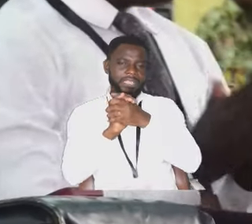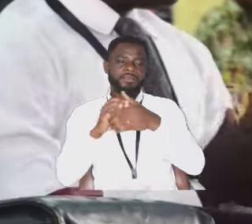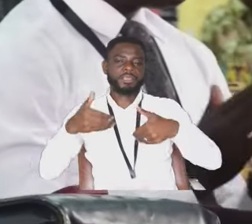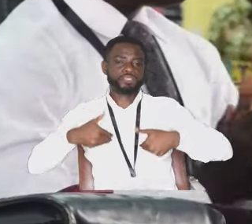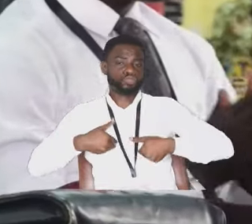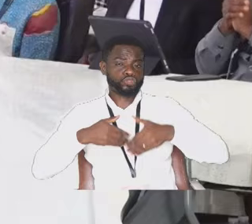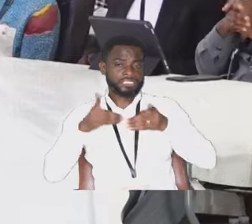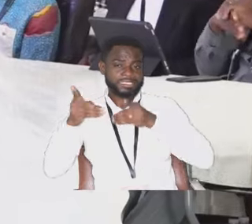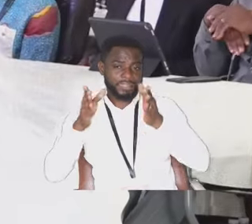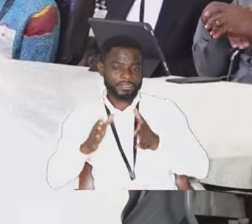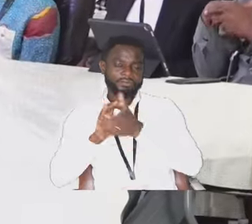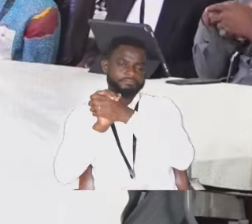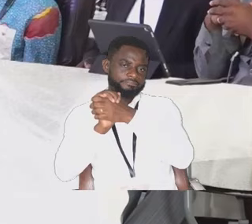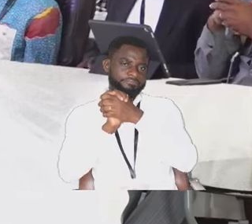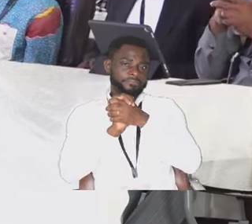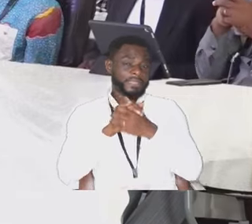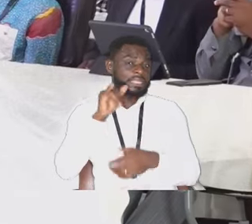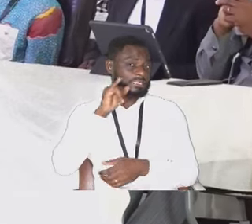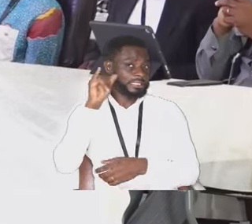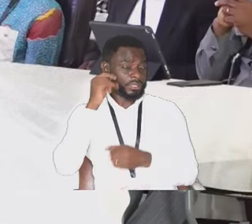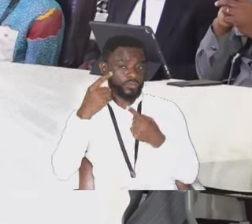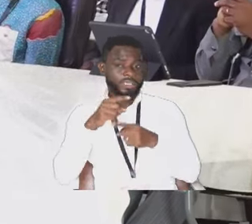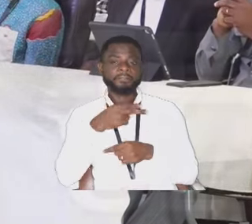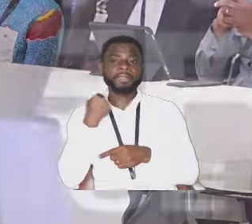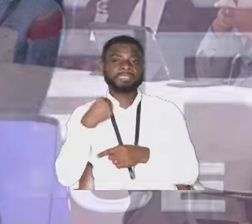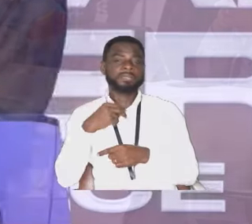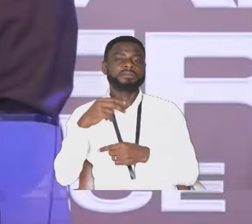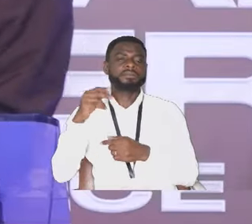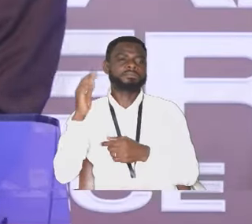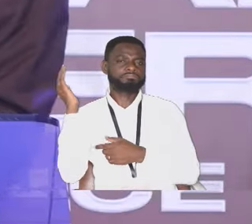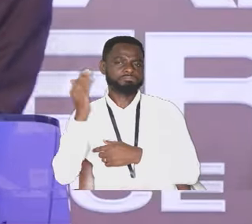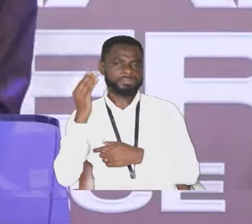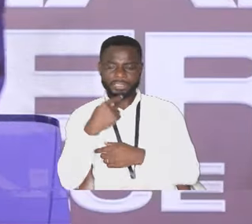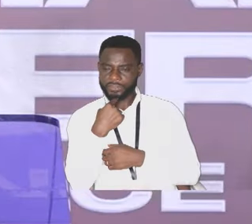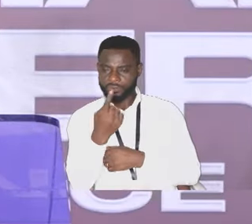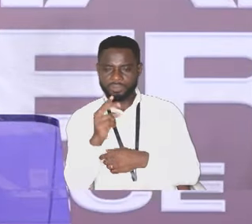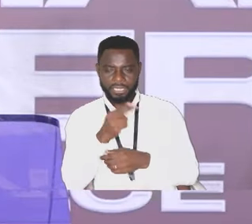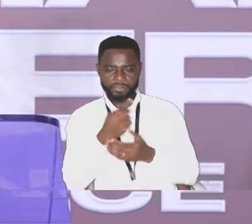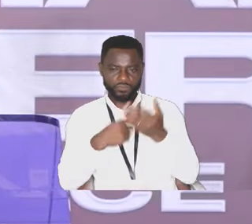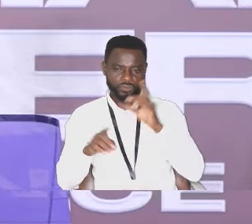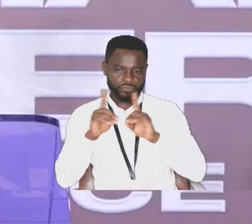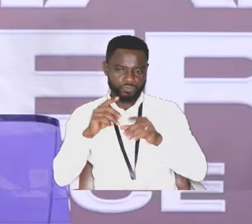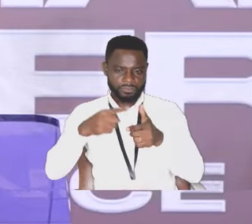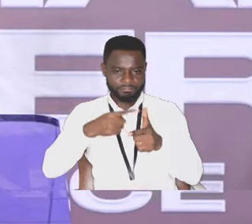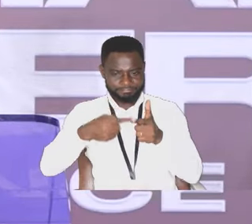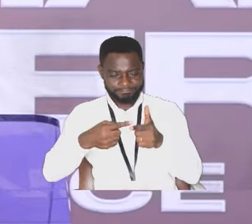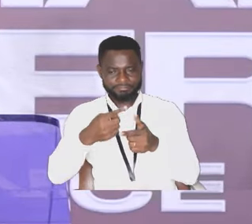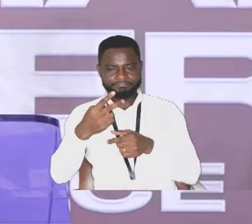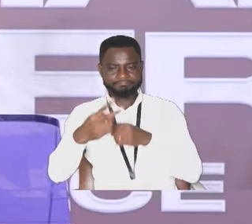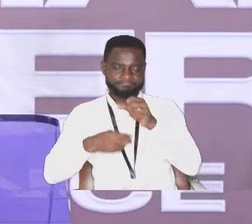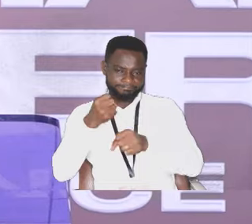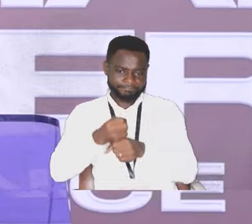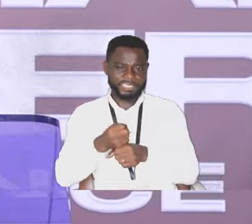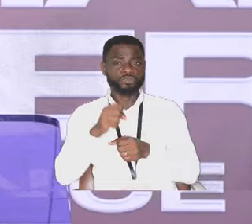Yesterday, when Pastor Pascal was giving the presentation, he told us what we are going to do in the next 2 years. So this one is